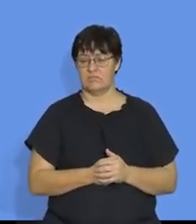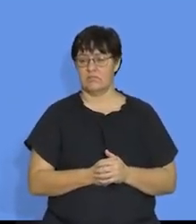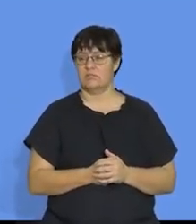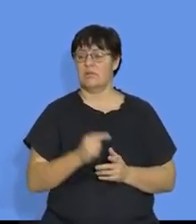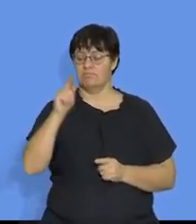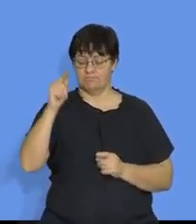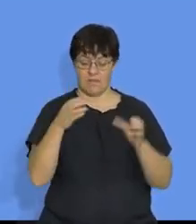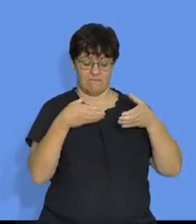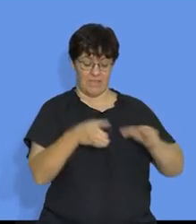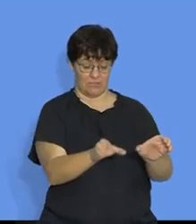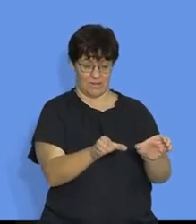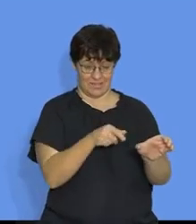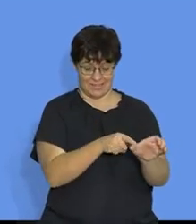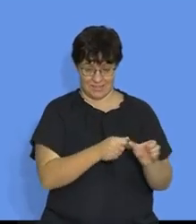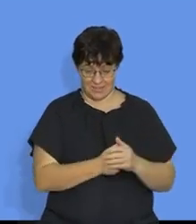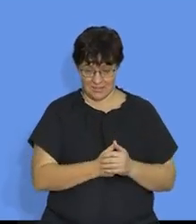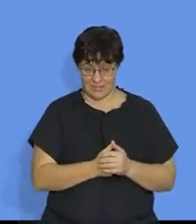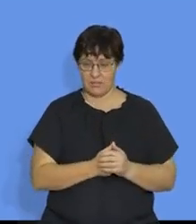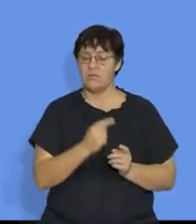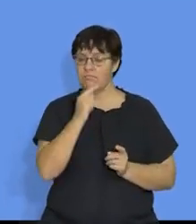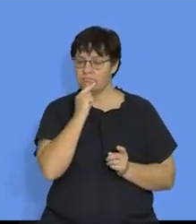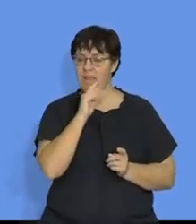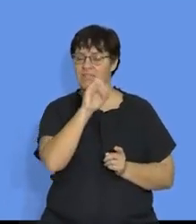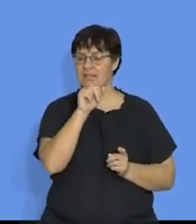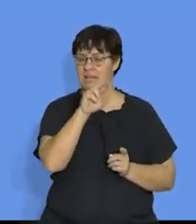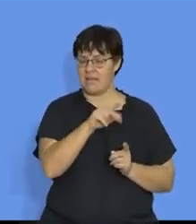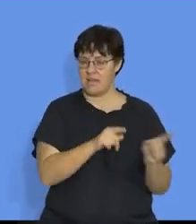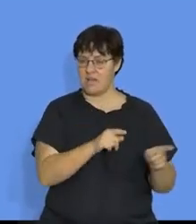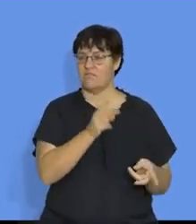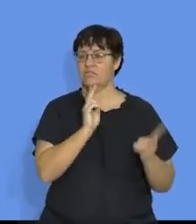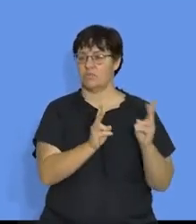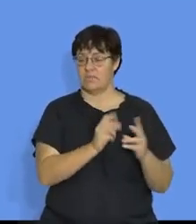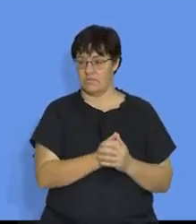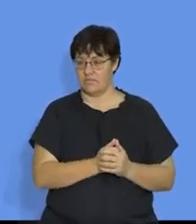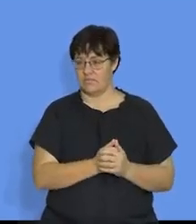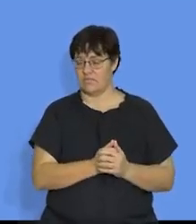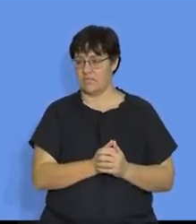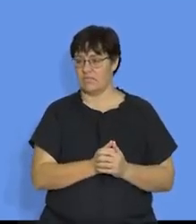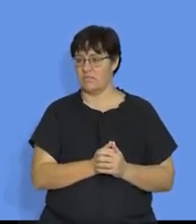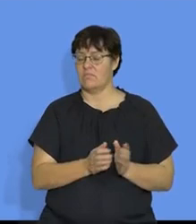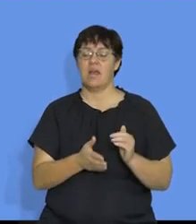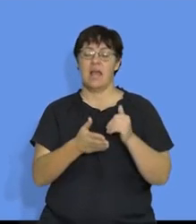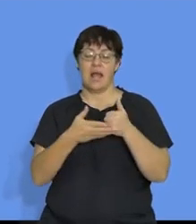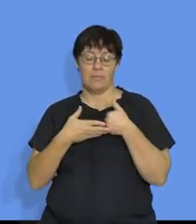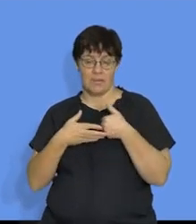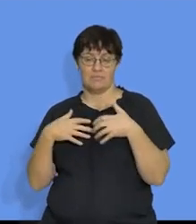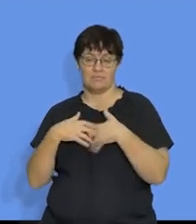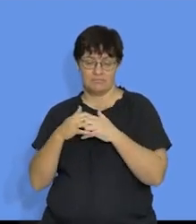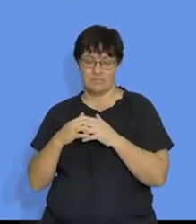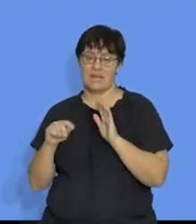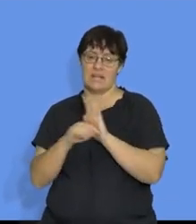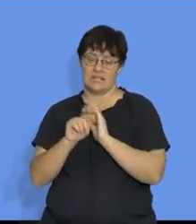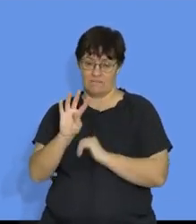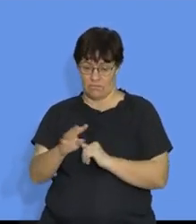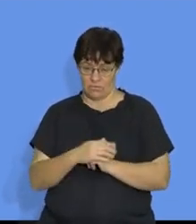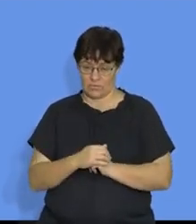need to factorize this trinomial. I need the factors of 12 that can help me create